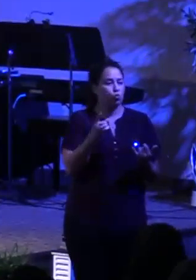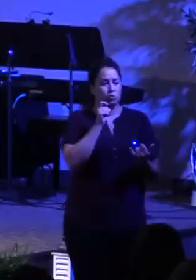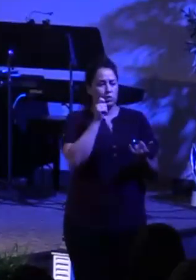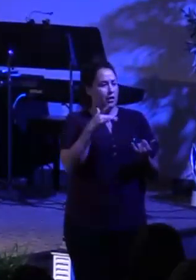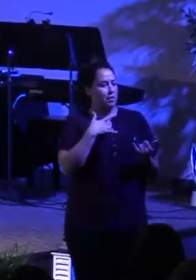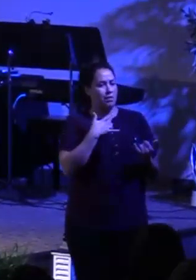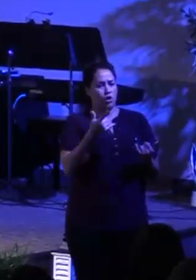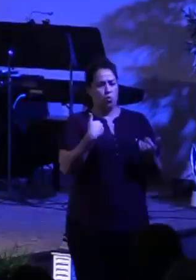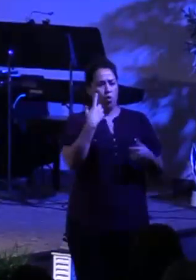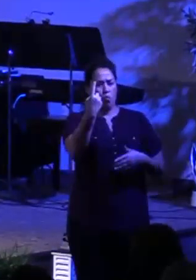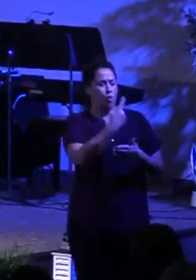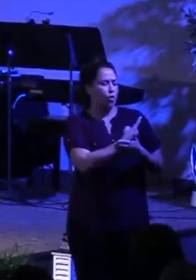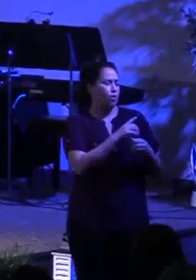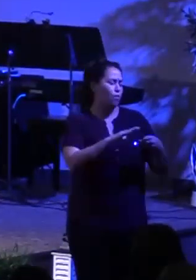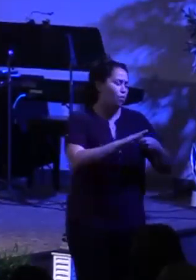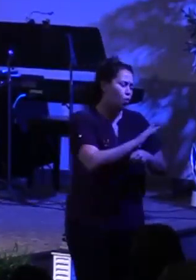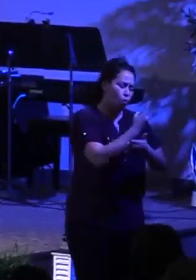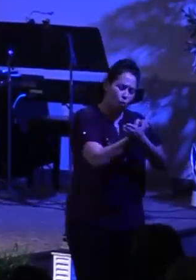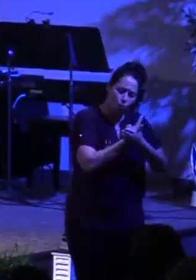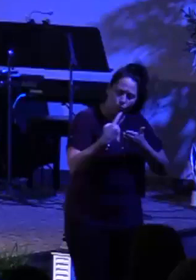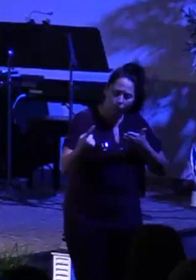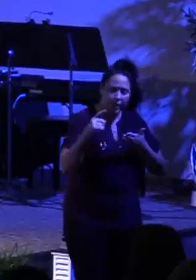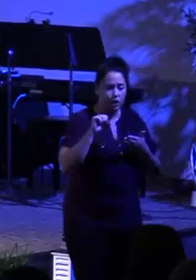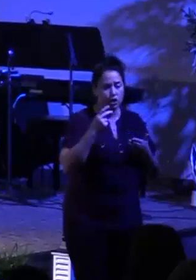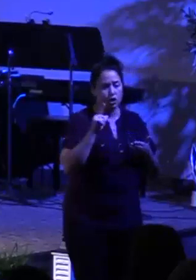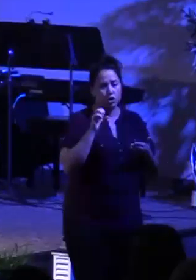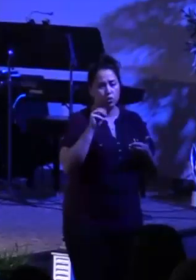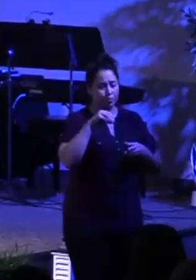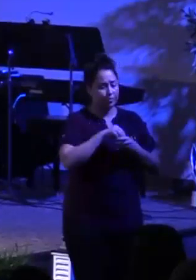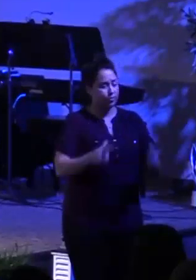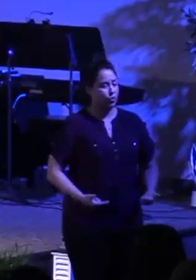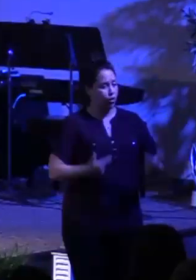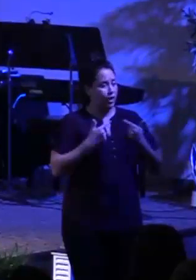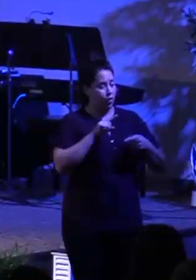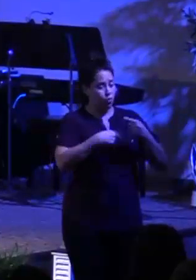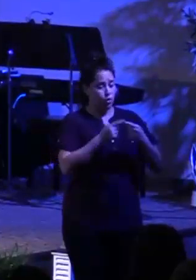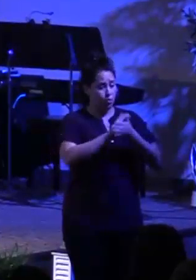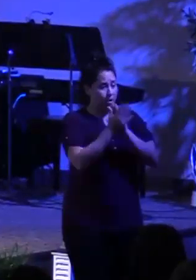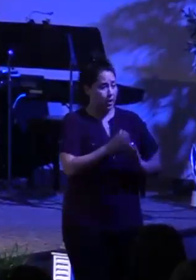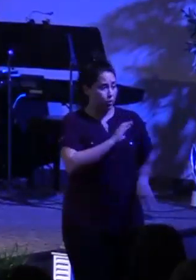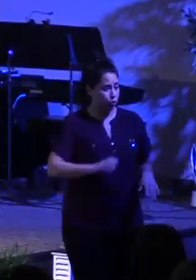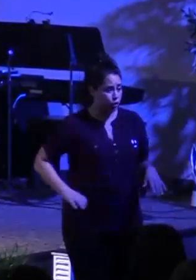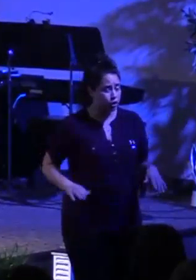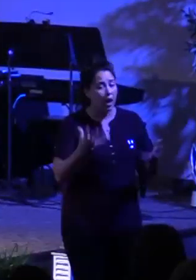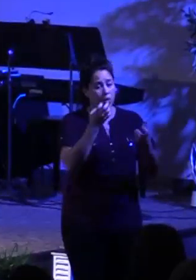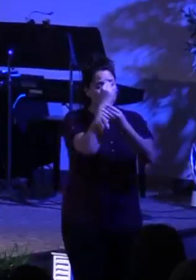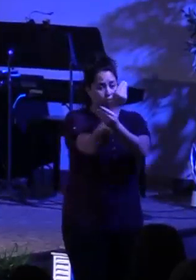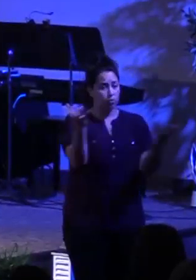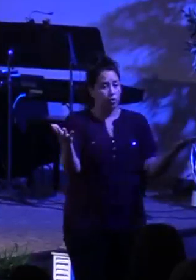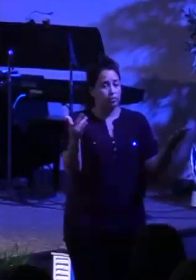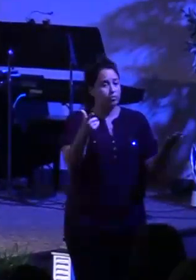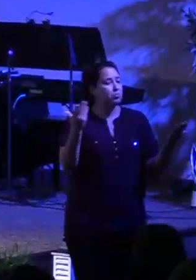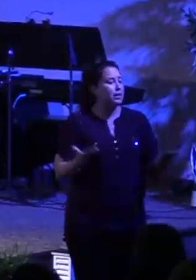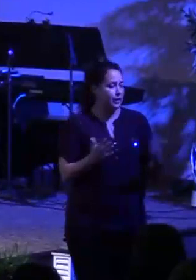full week of shalom in your life since you became a Christian, a follower of Jesus, what I'll tell you is that you're in good company. There's a scripture in